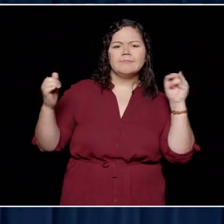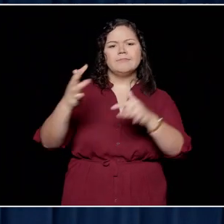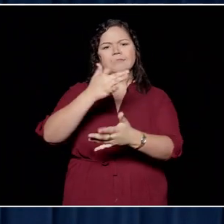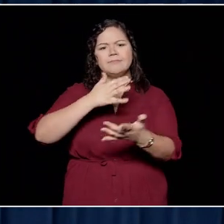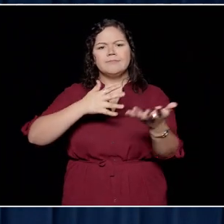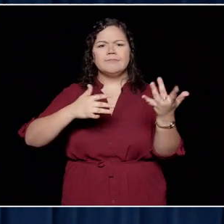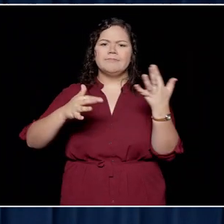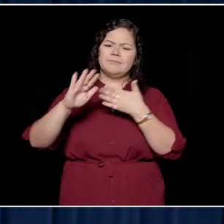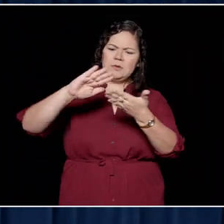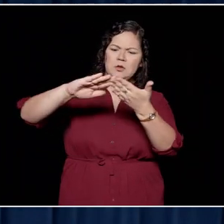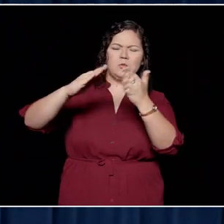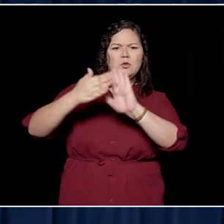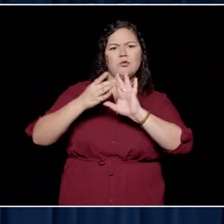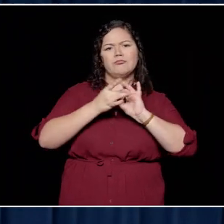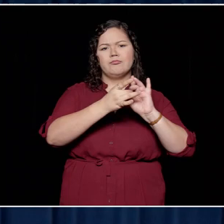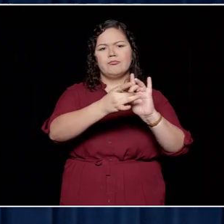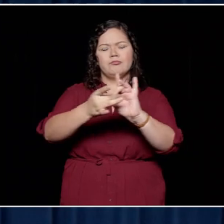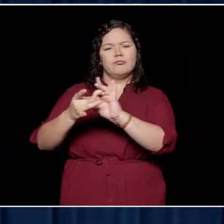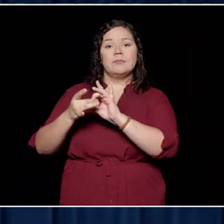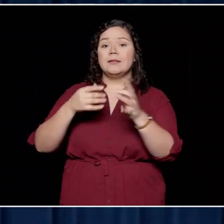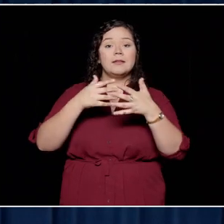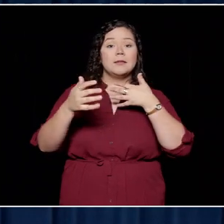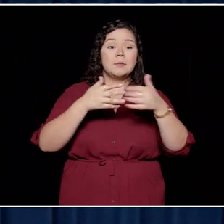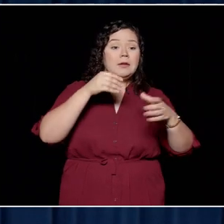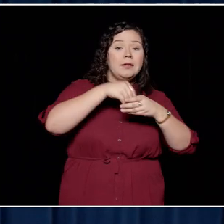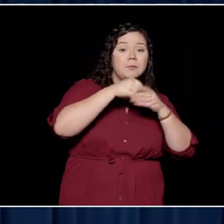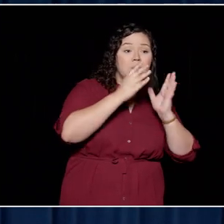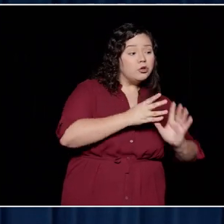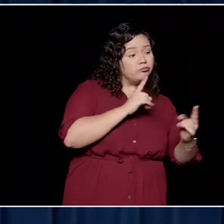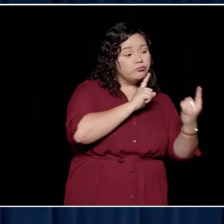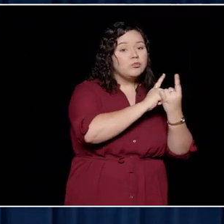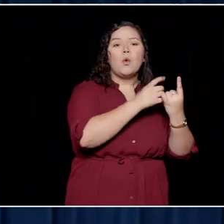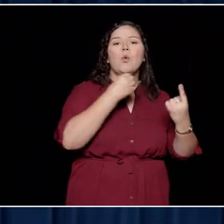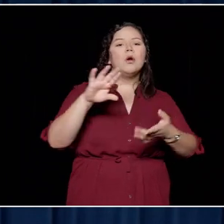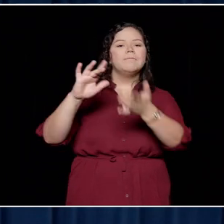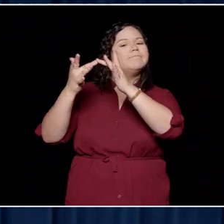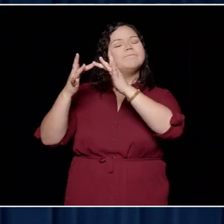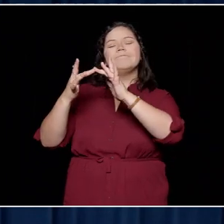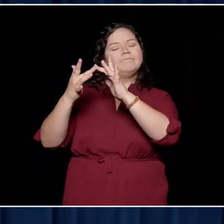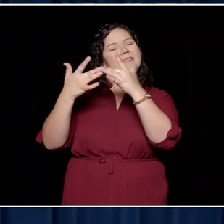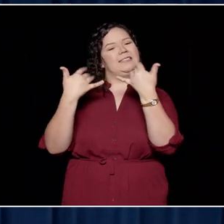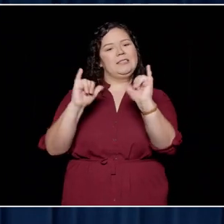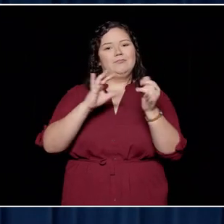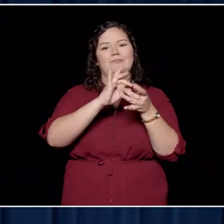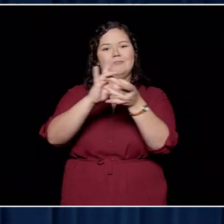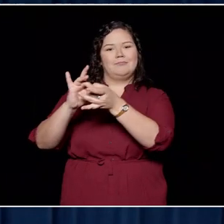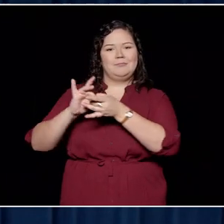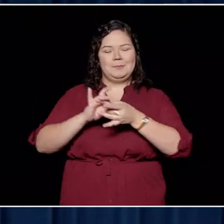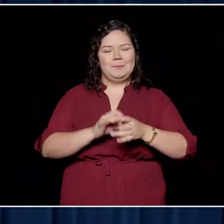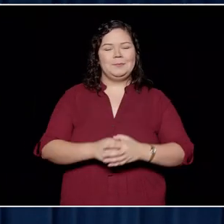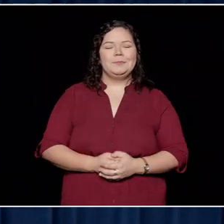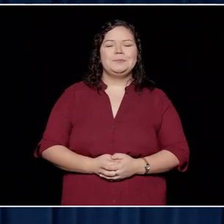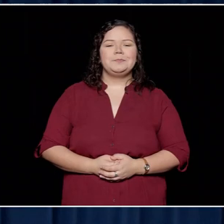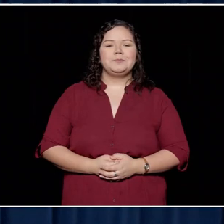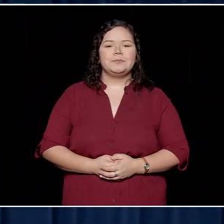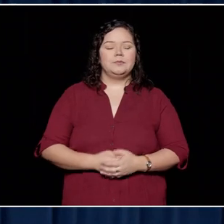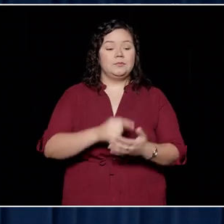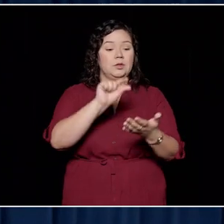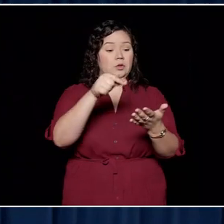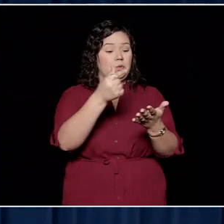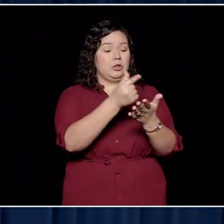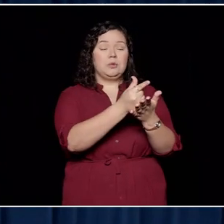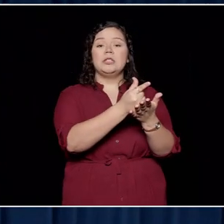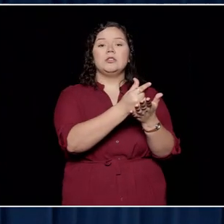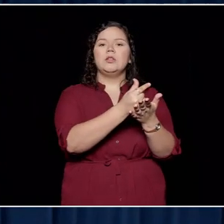as a community, whether in person or online. You see, graduation is